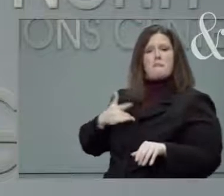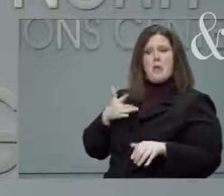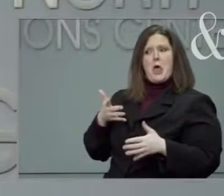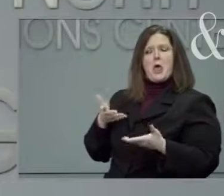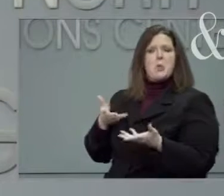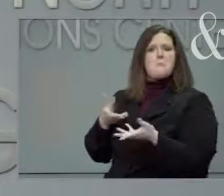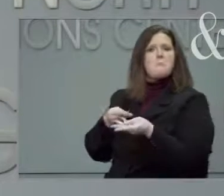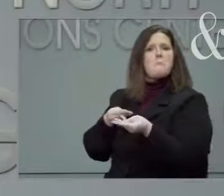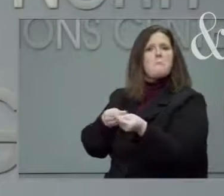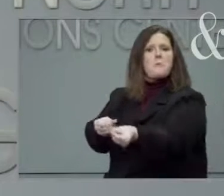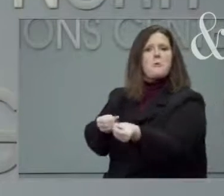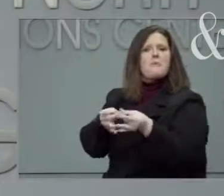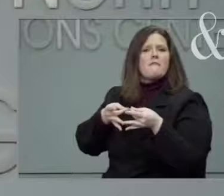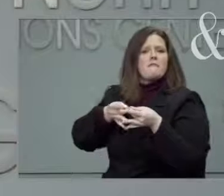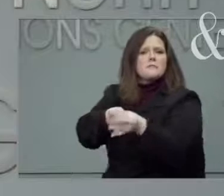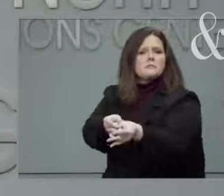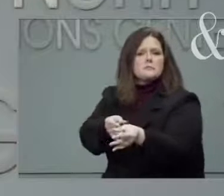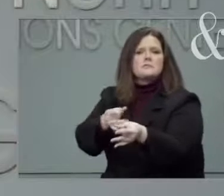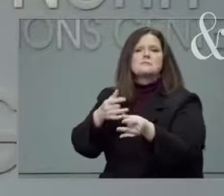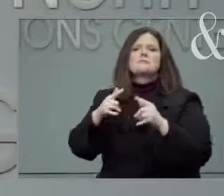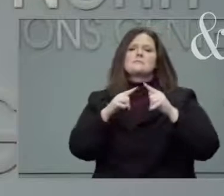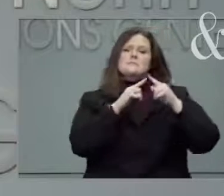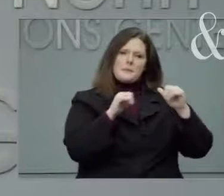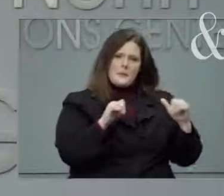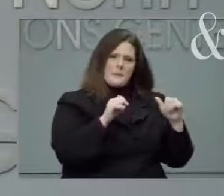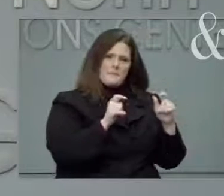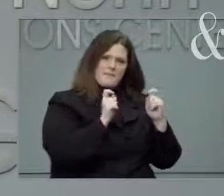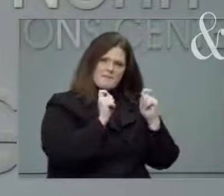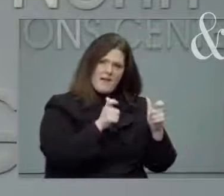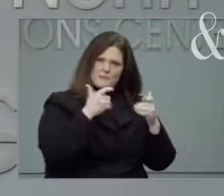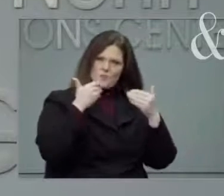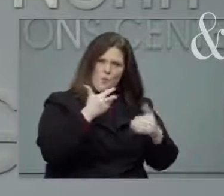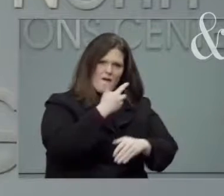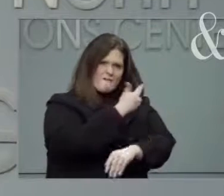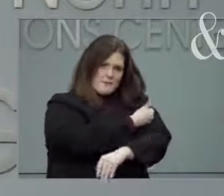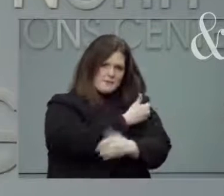quickly, effectively, and equitably as we possibly can.